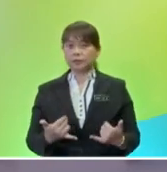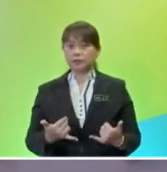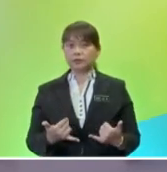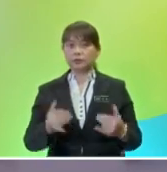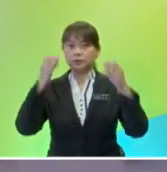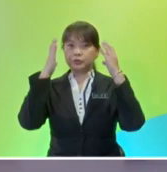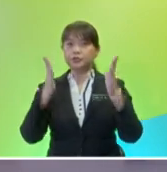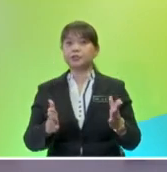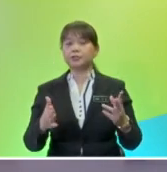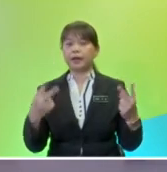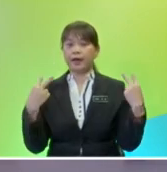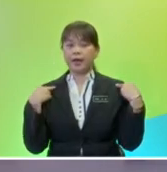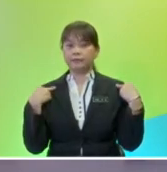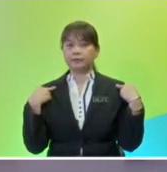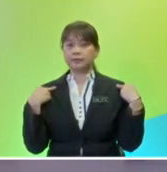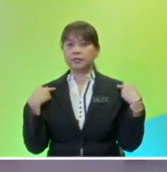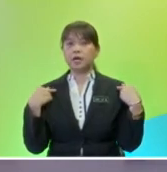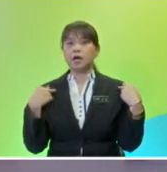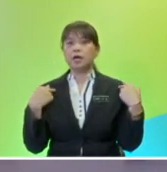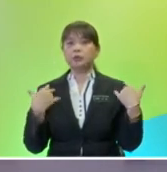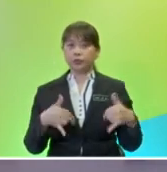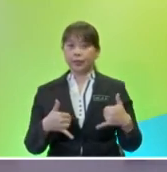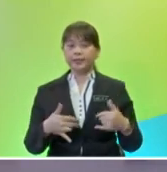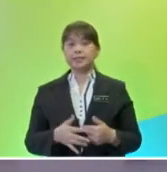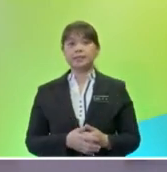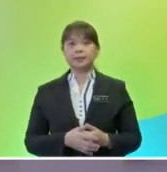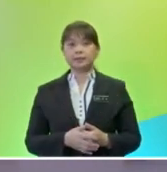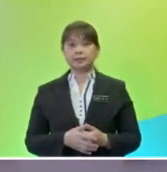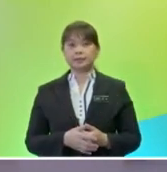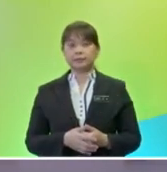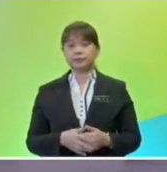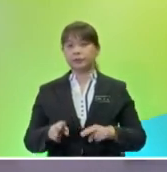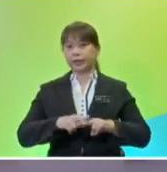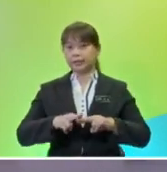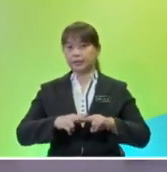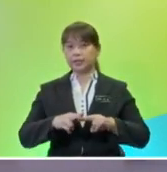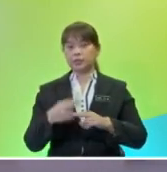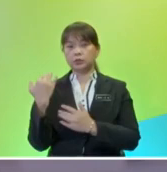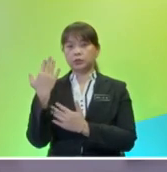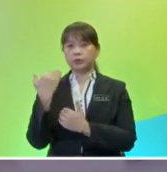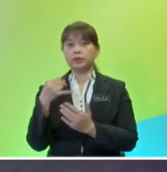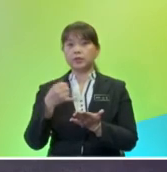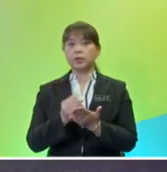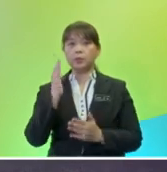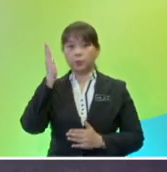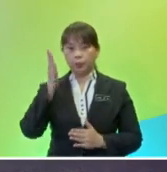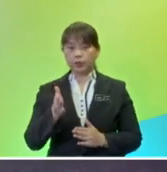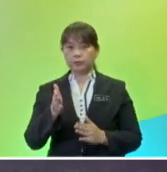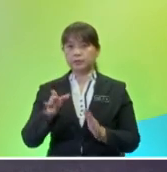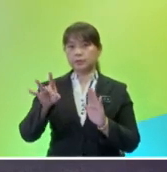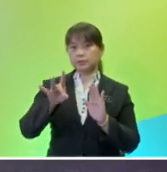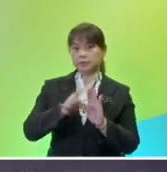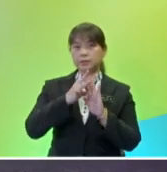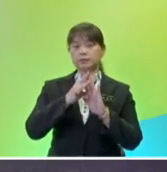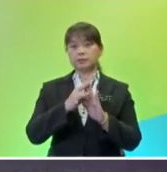toy train with metal rollers underneath. Okay. So hopefully it will stick to the magnet. All right. Oh,